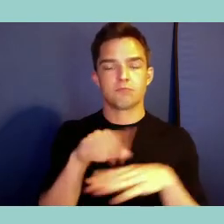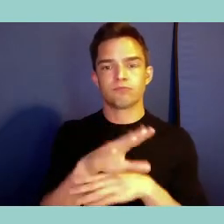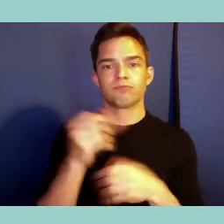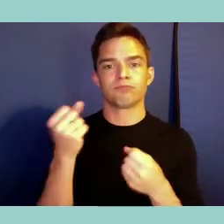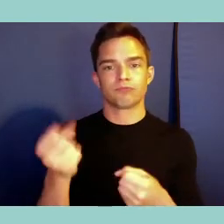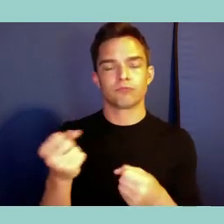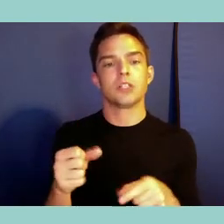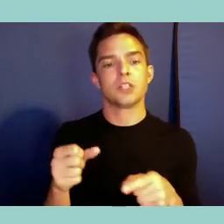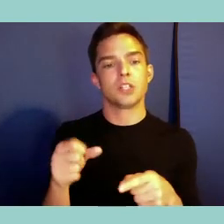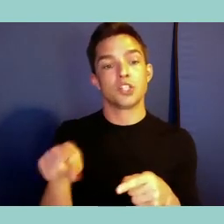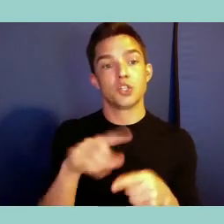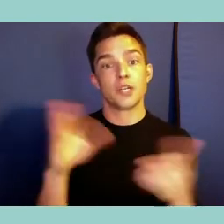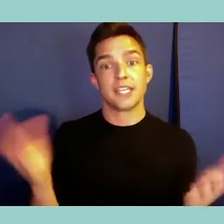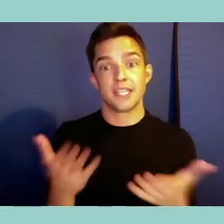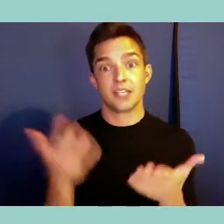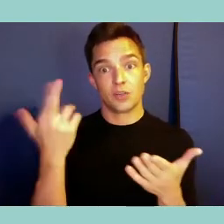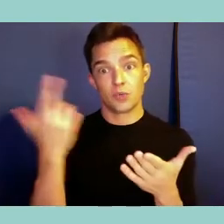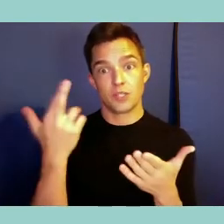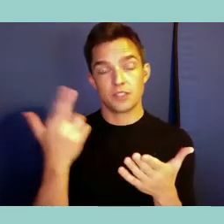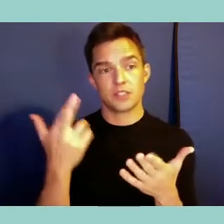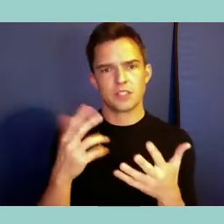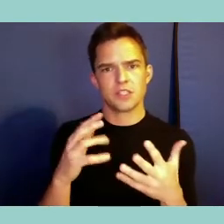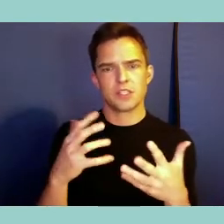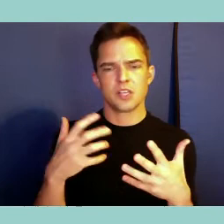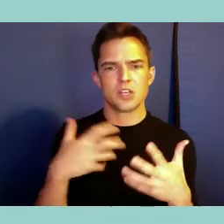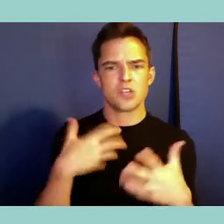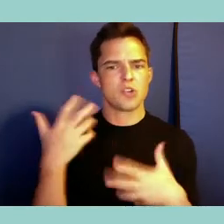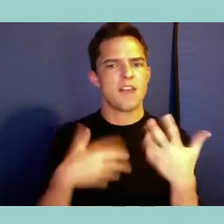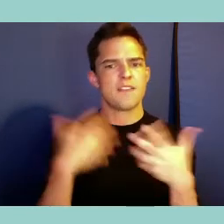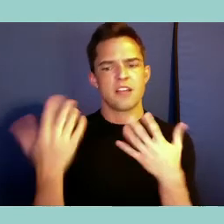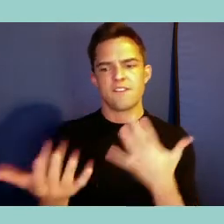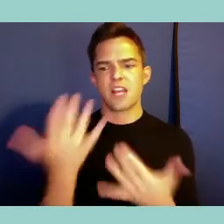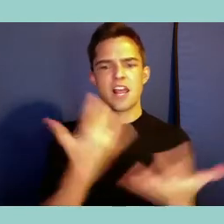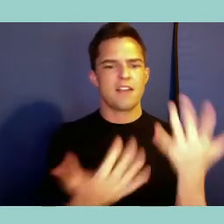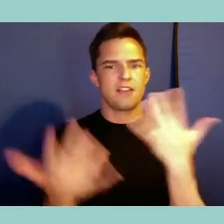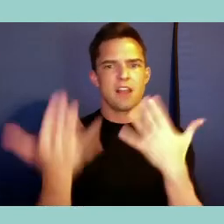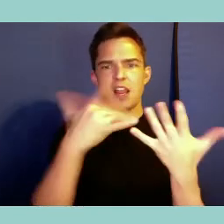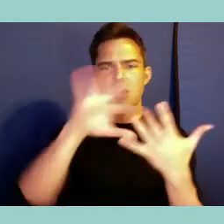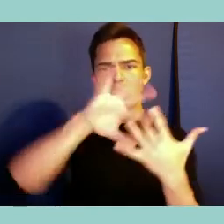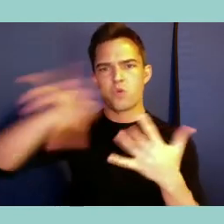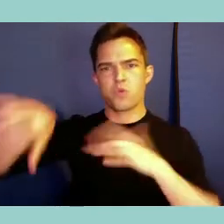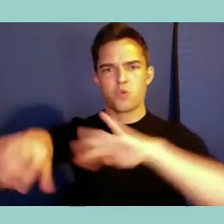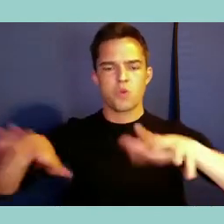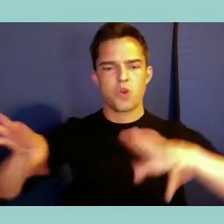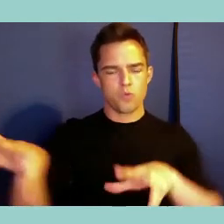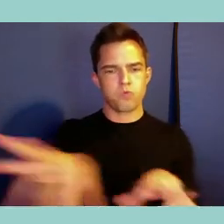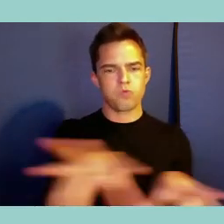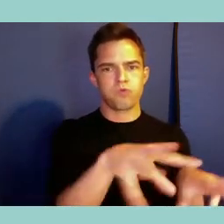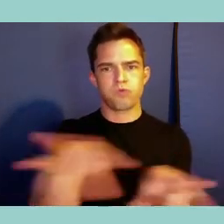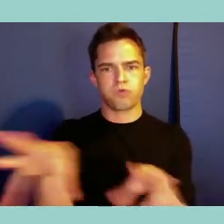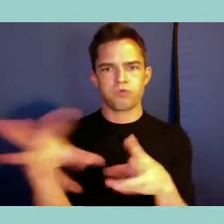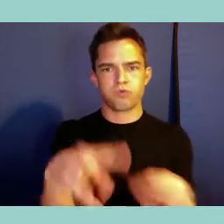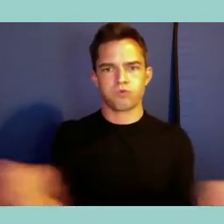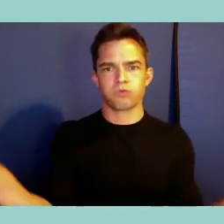You are here to put out the ravenous flames and heal the world.